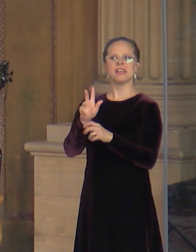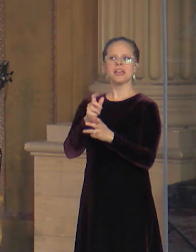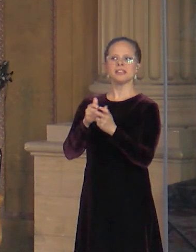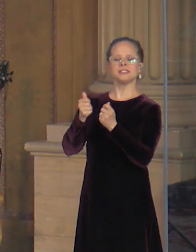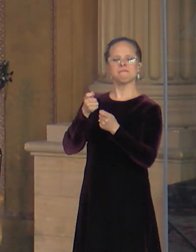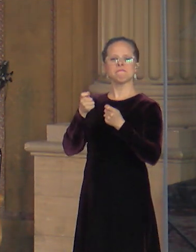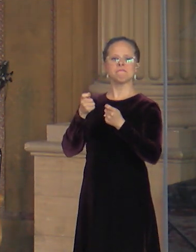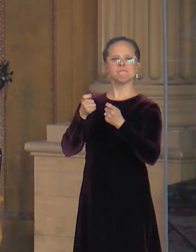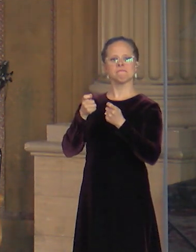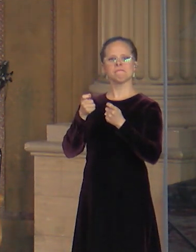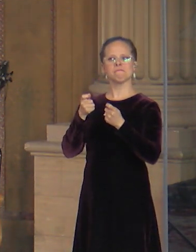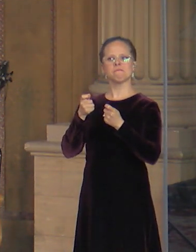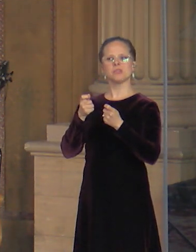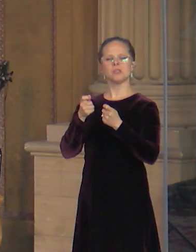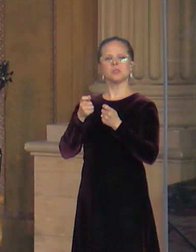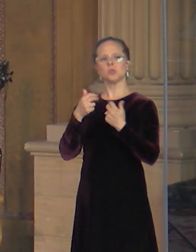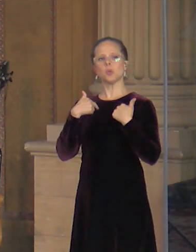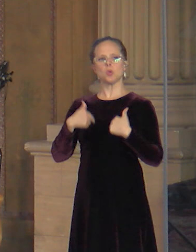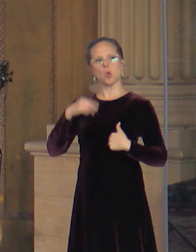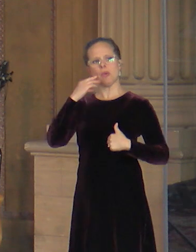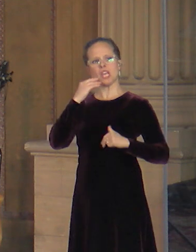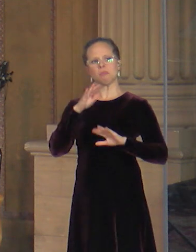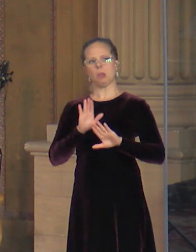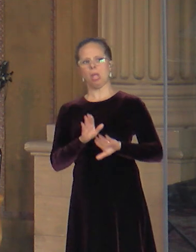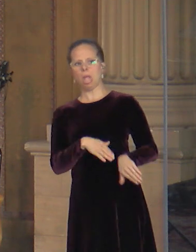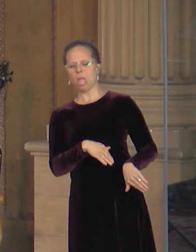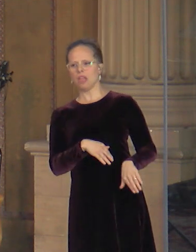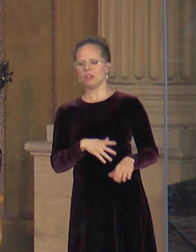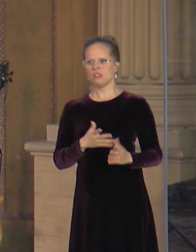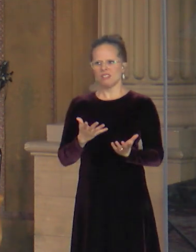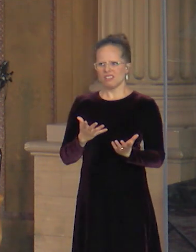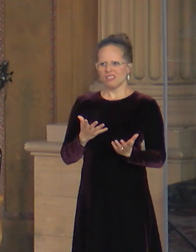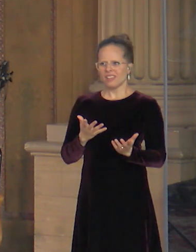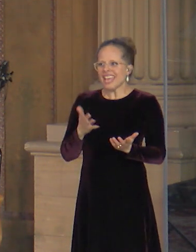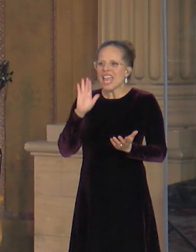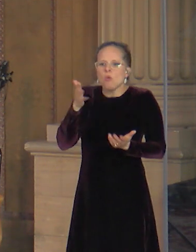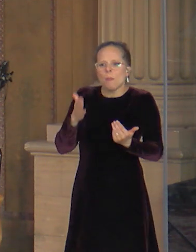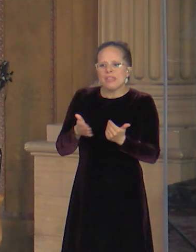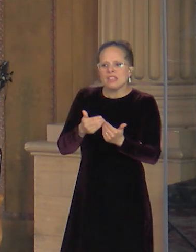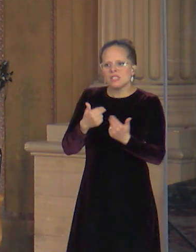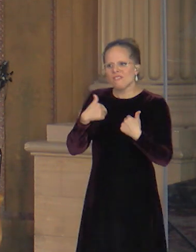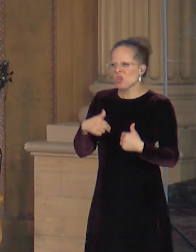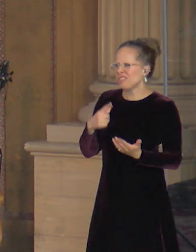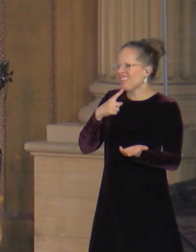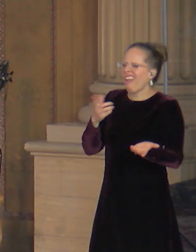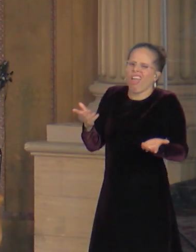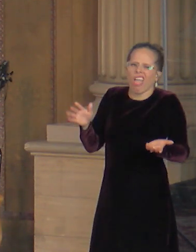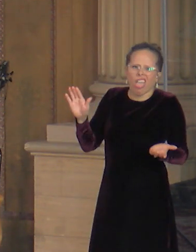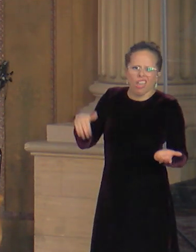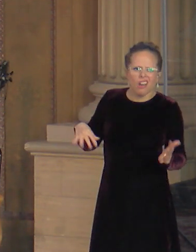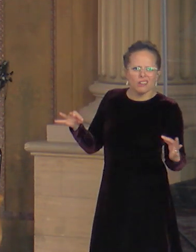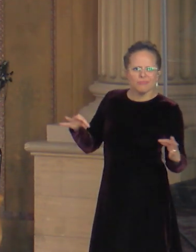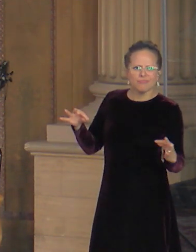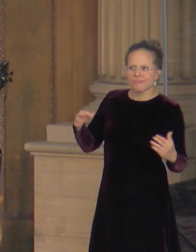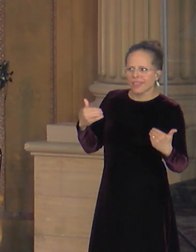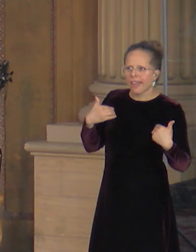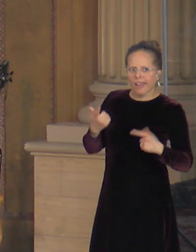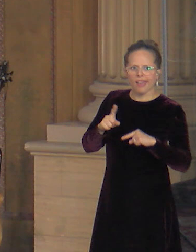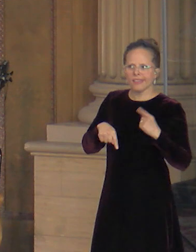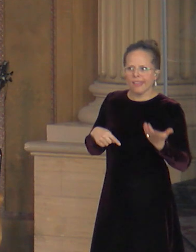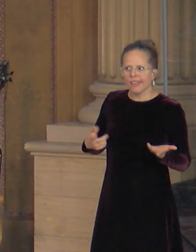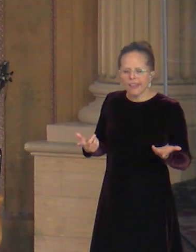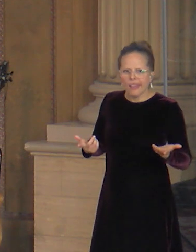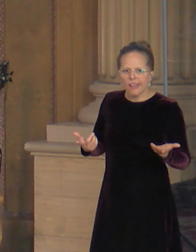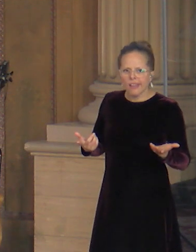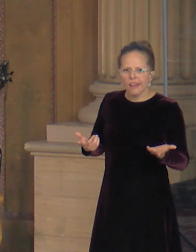Christians throughout the ages could say well yeah of course Jesus withstood temptation he did that by using his God powers that's not a luxury I have and therefore it's